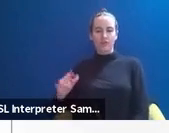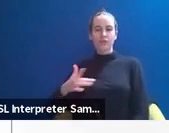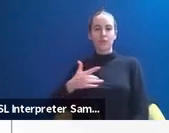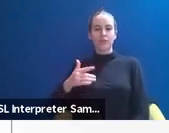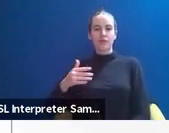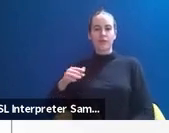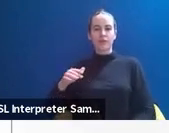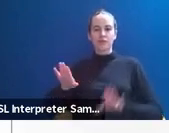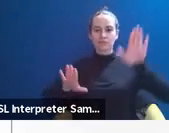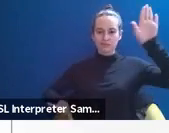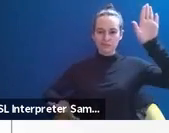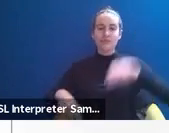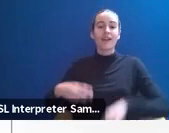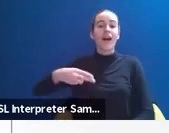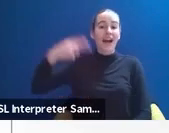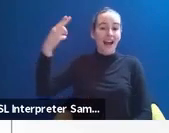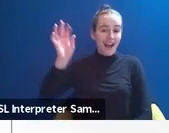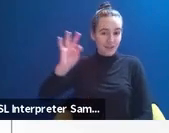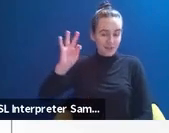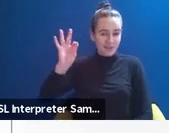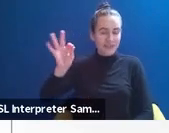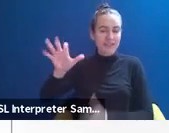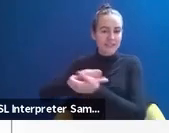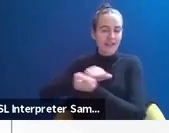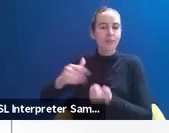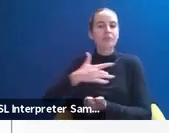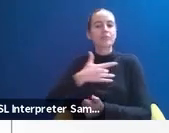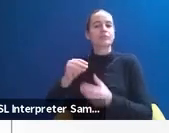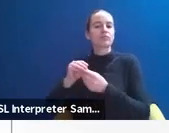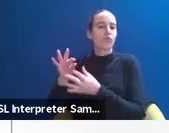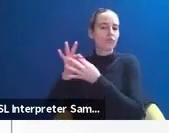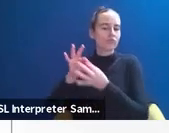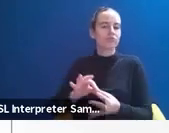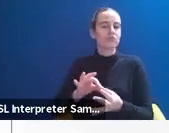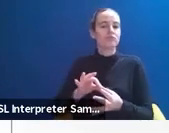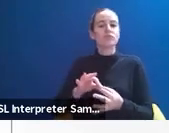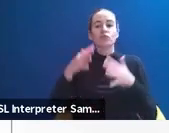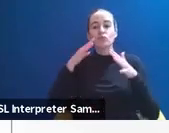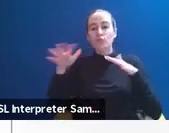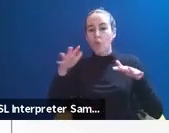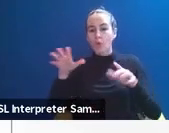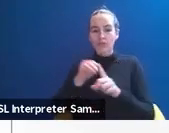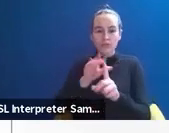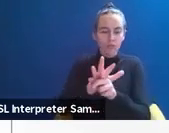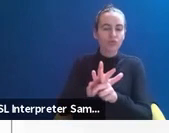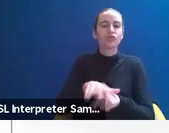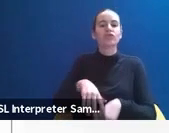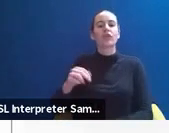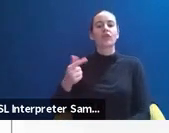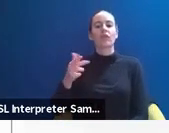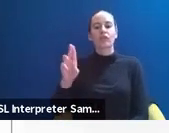these higher frequency effects and damage is likely related more to noise exposure and related to